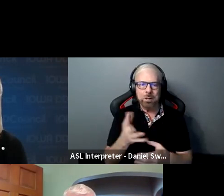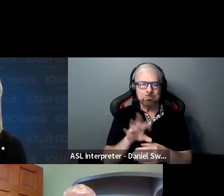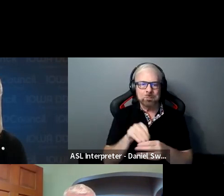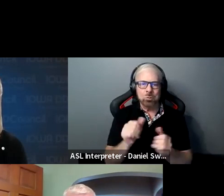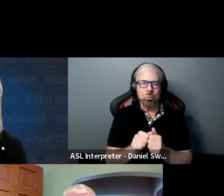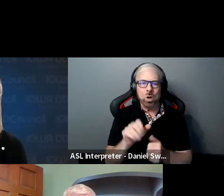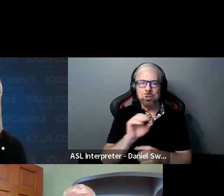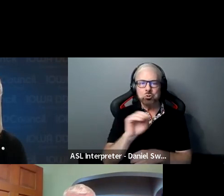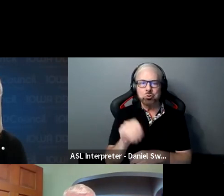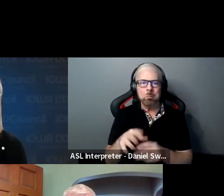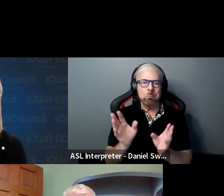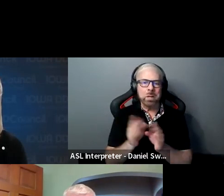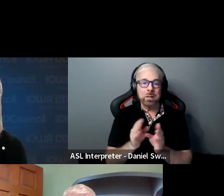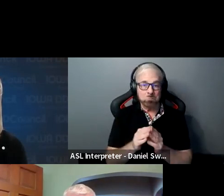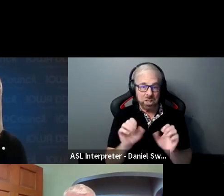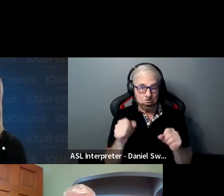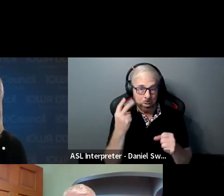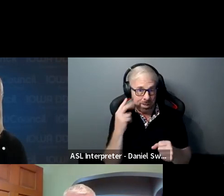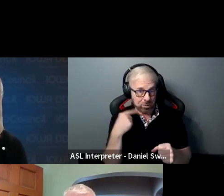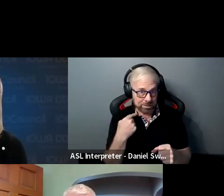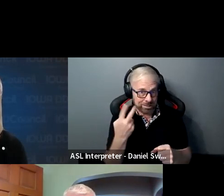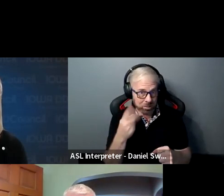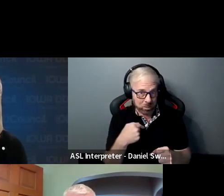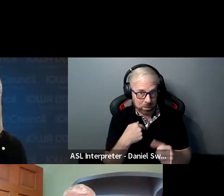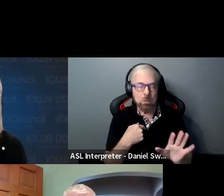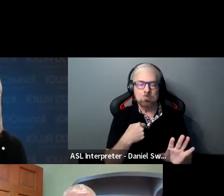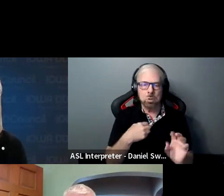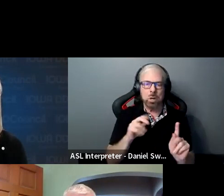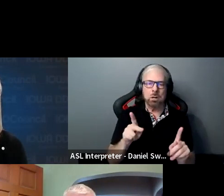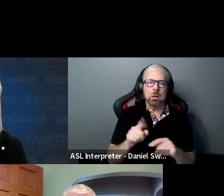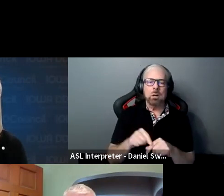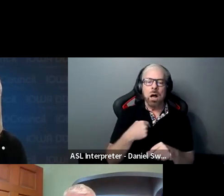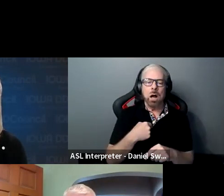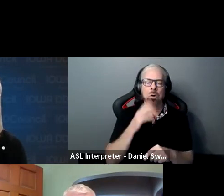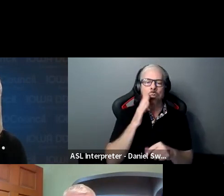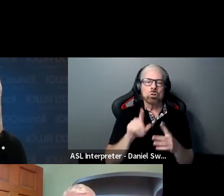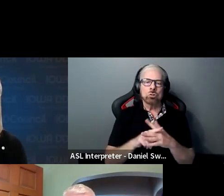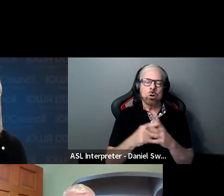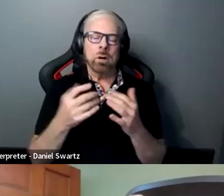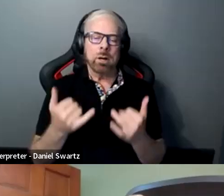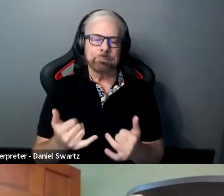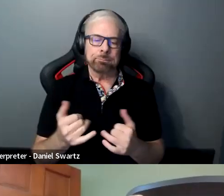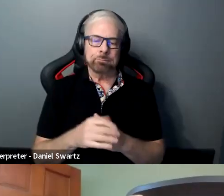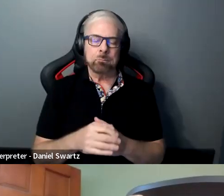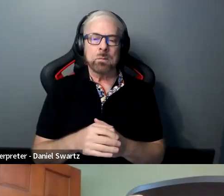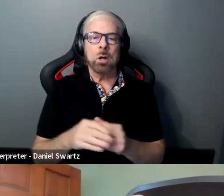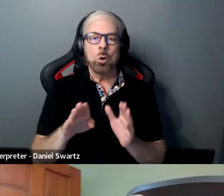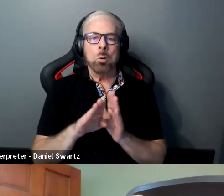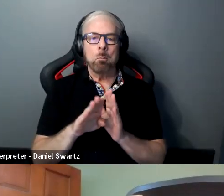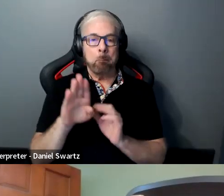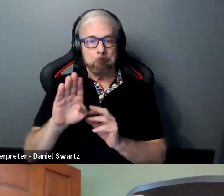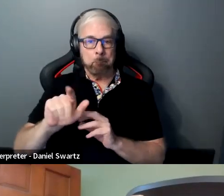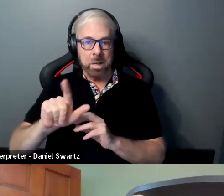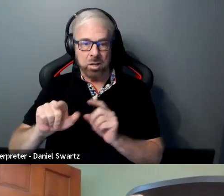everybody hear me and see me? Yes. Yes. Okay. So I'm going to start, and then Bill is going to